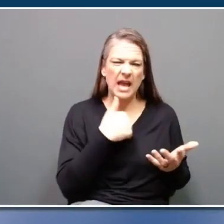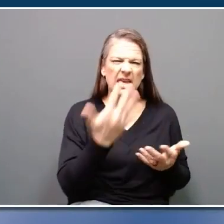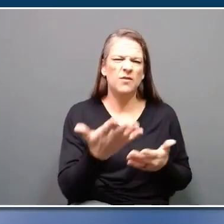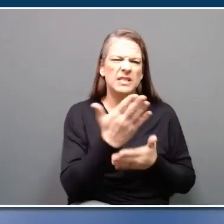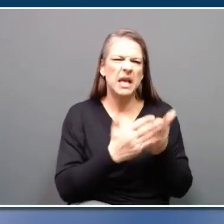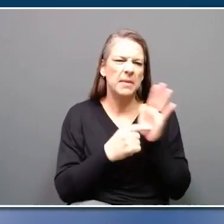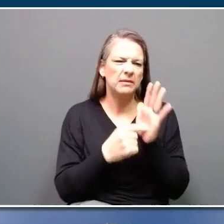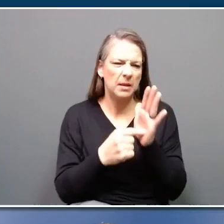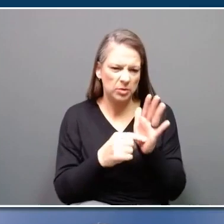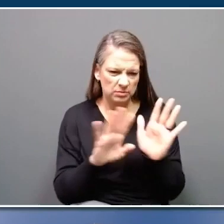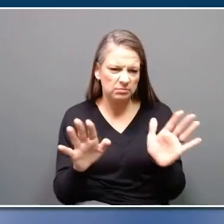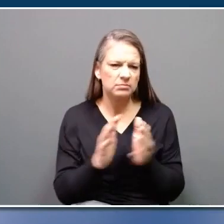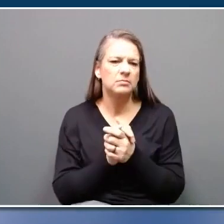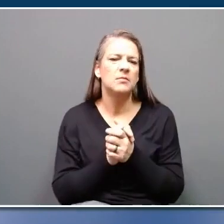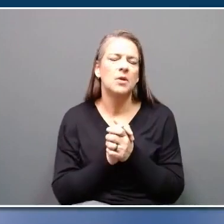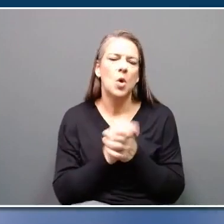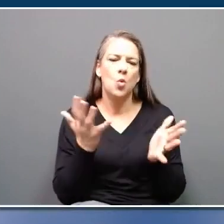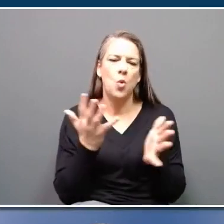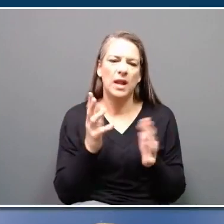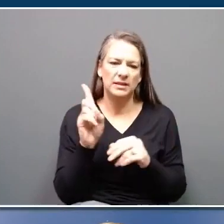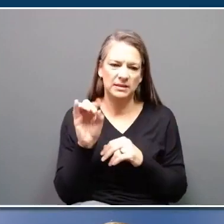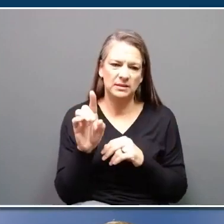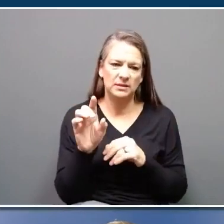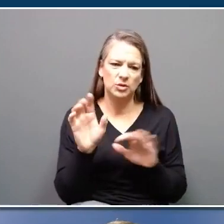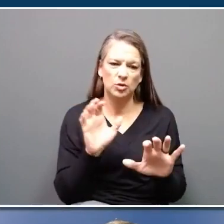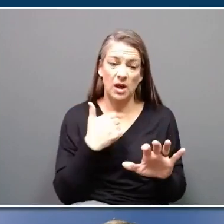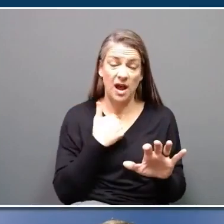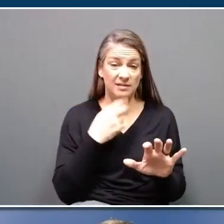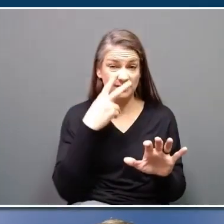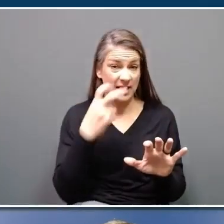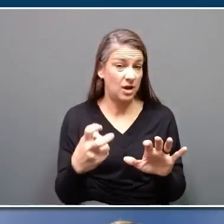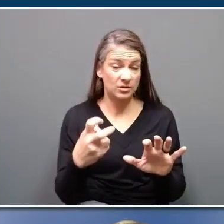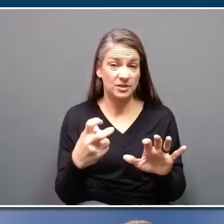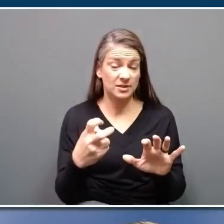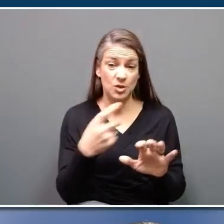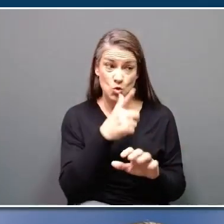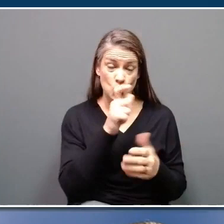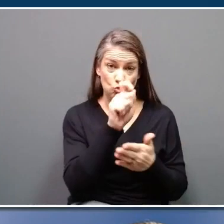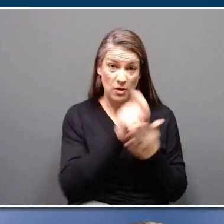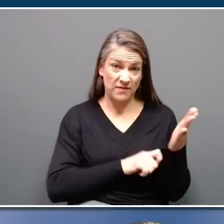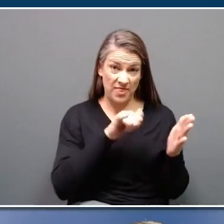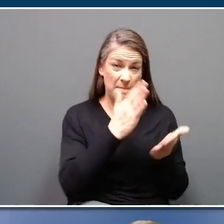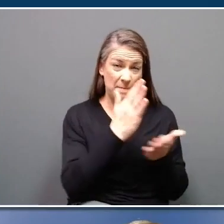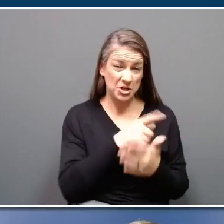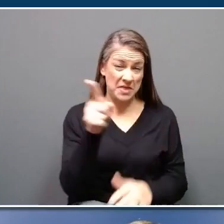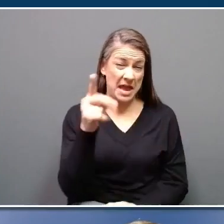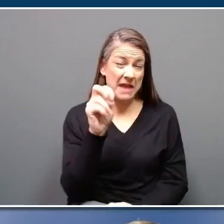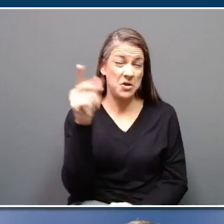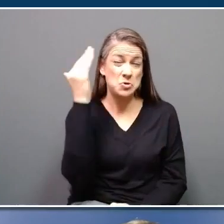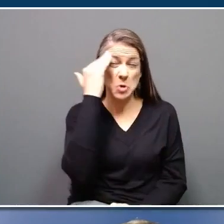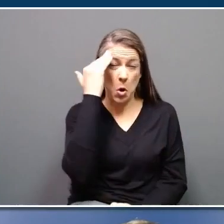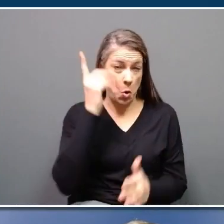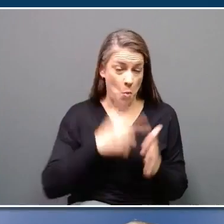examples of exactly what it does. And I will tell you, I doubt that the drafters of this budget even know what we're going to be